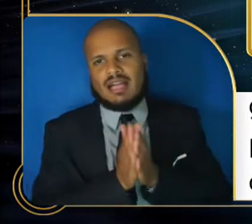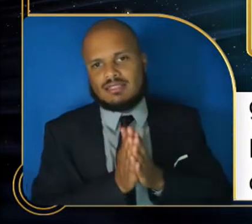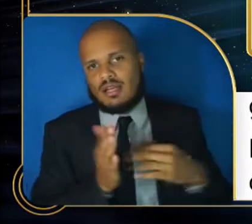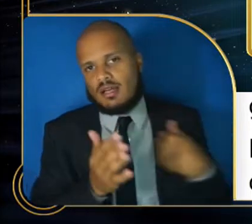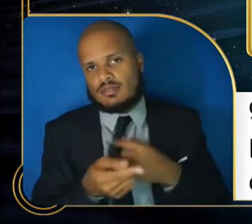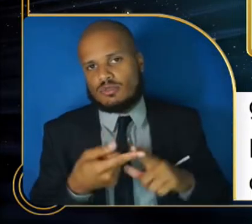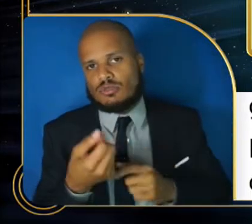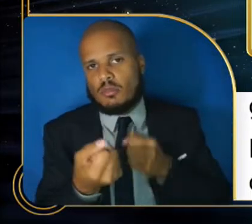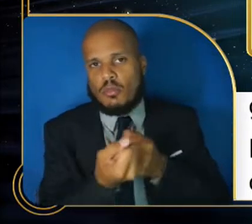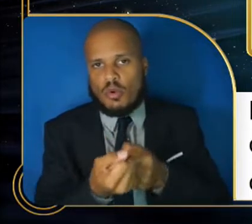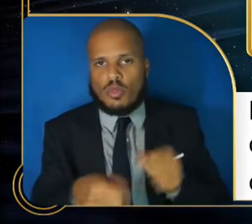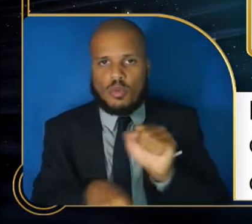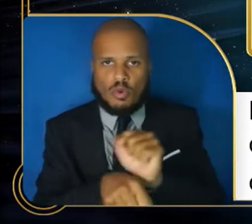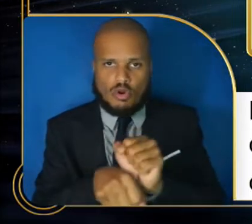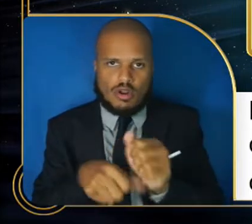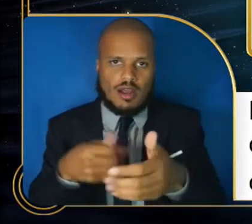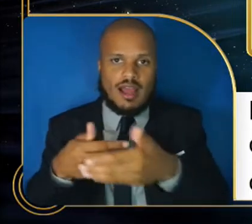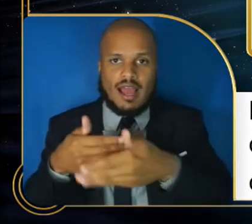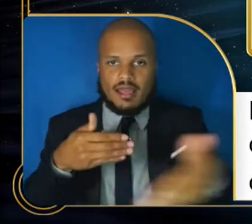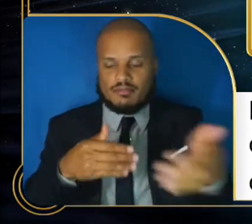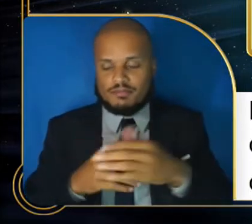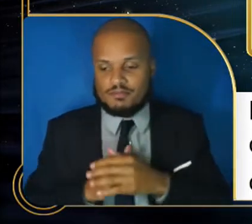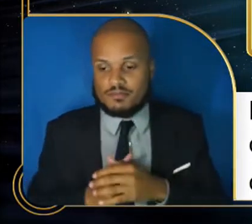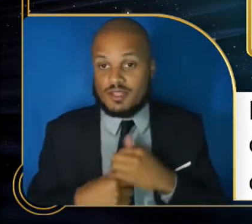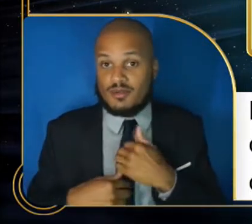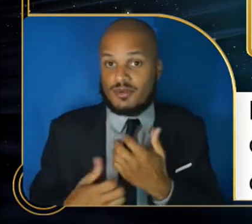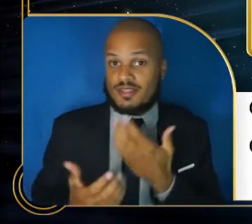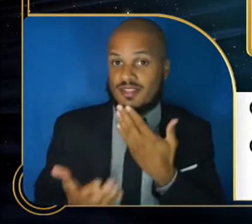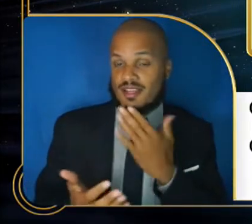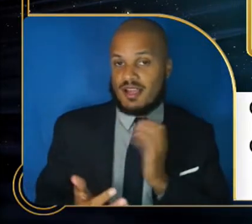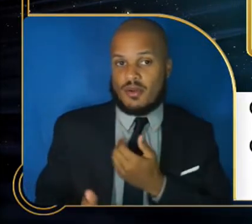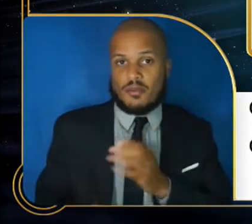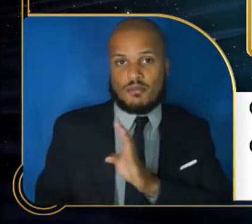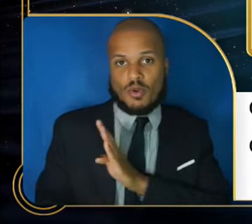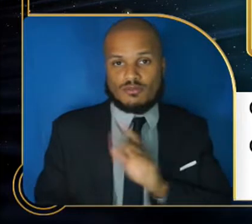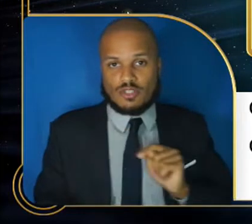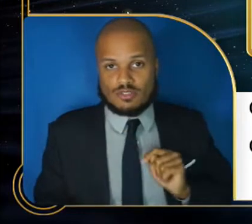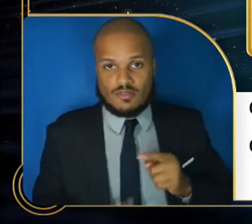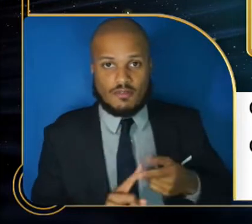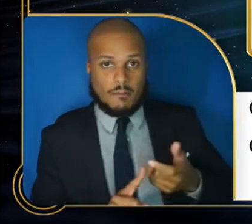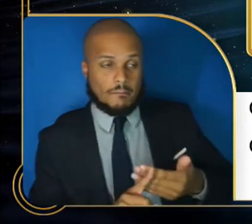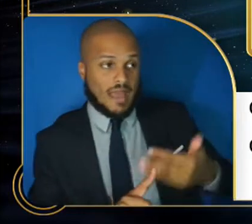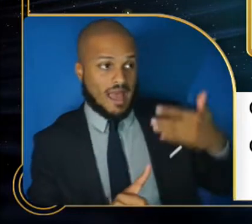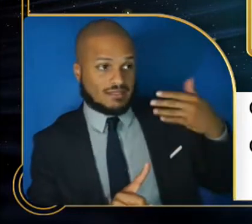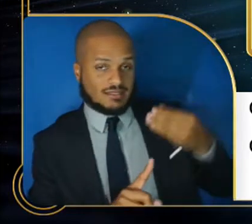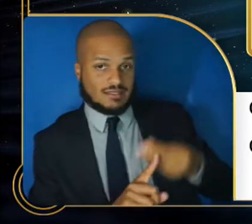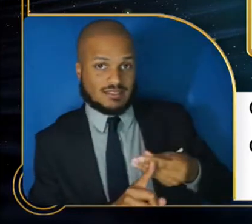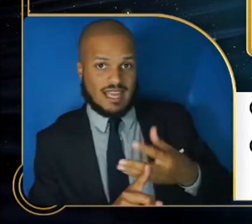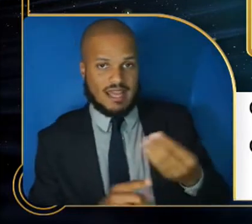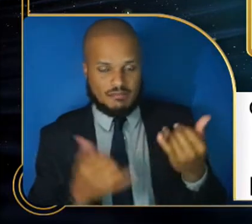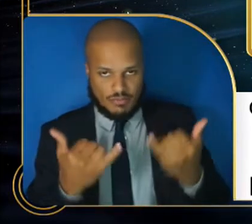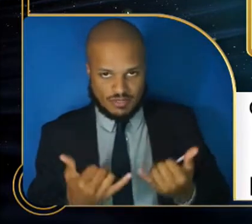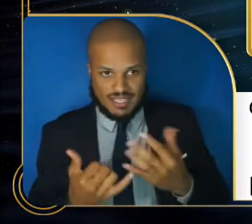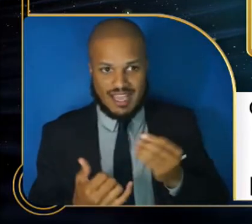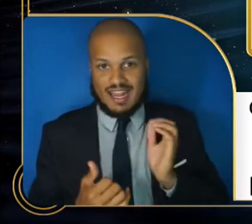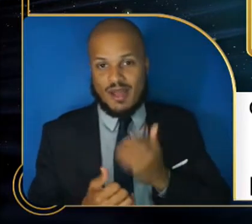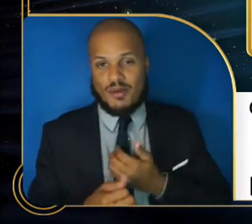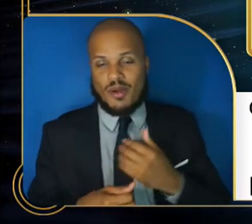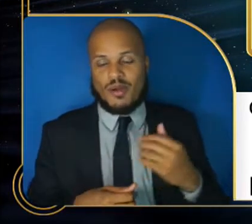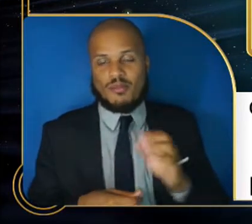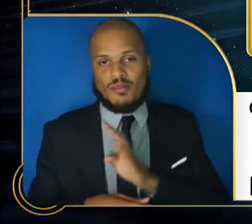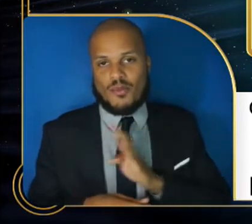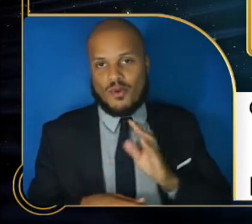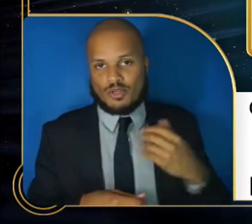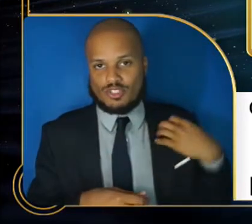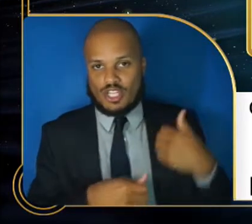ahead. I want to thank our Board of Trustees, past and present, and especially our current board chair, Eve Hill, who